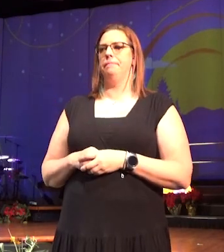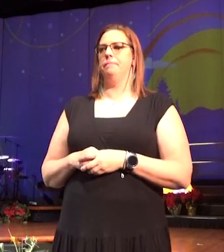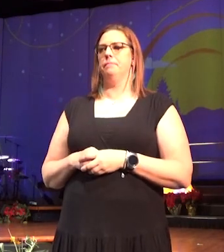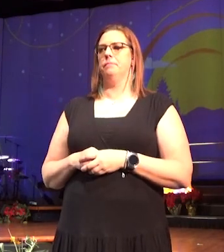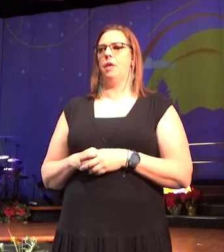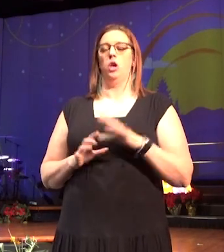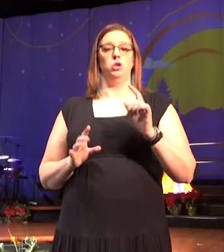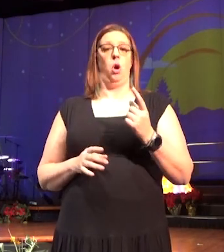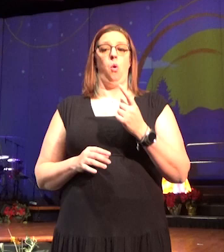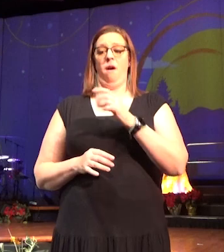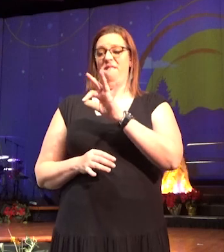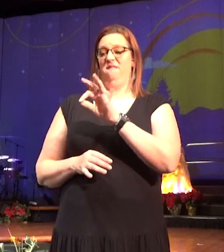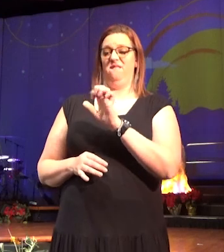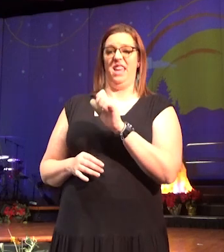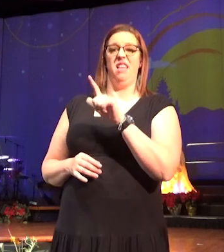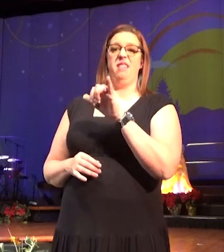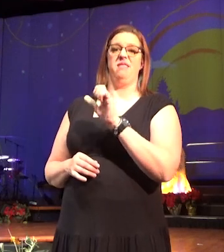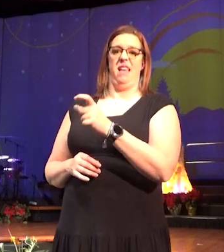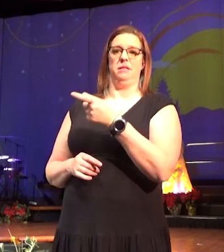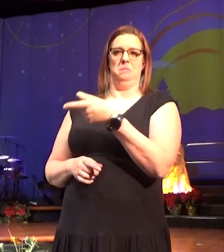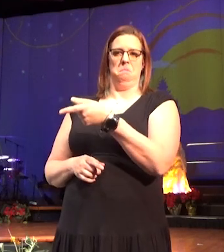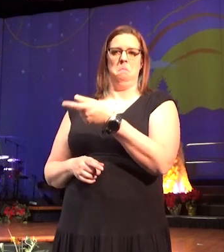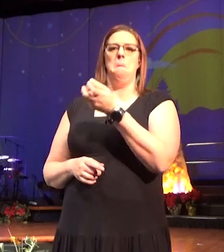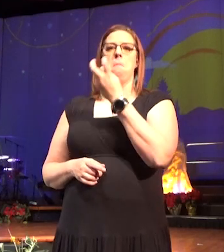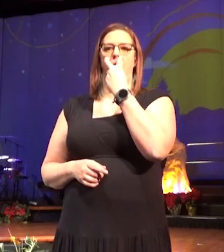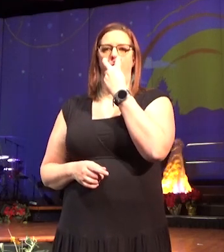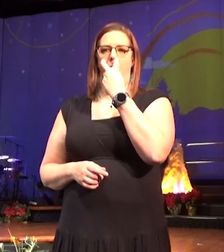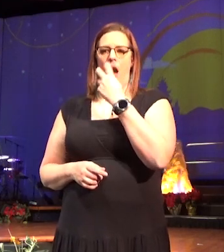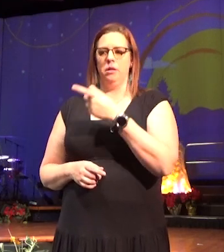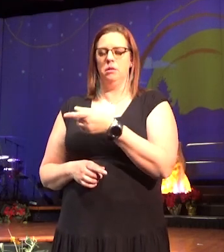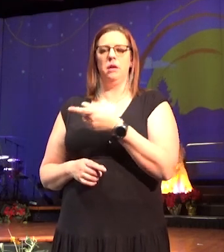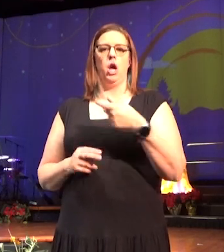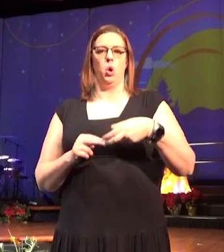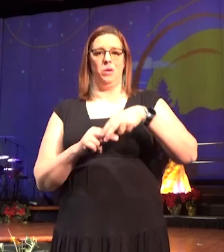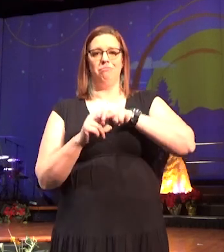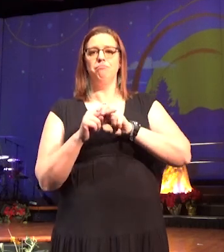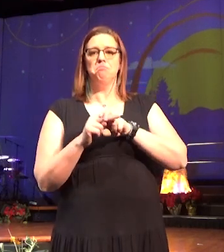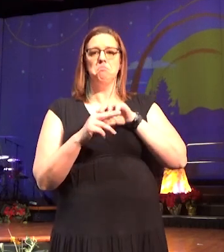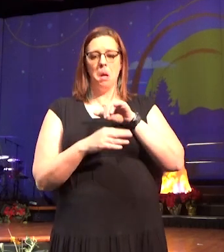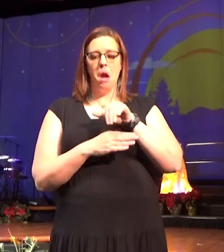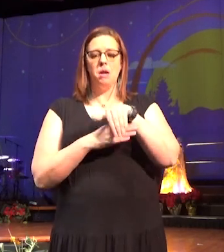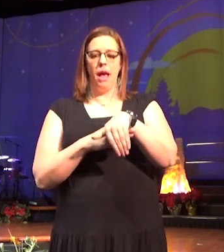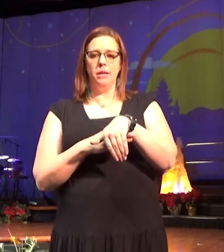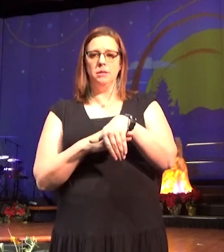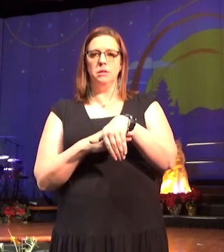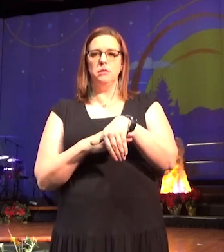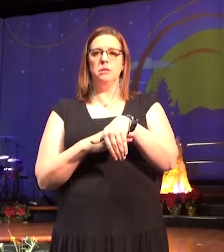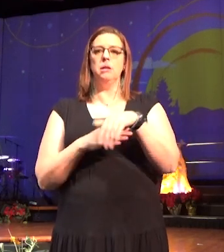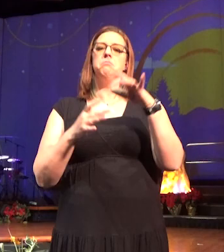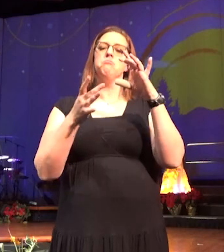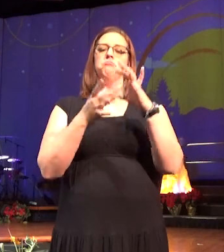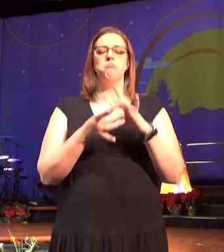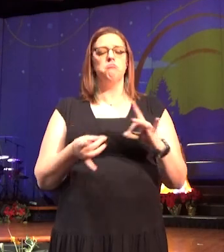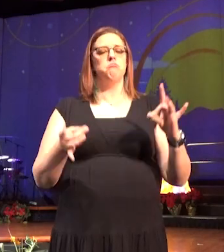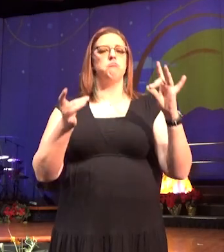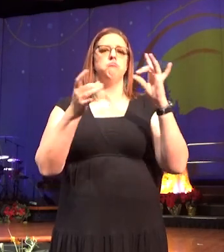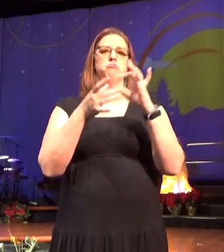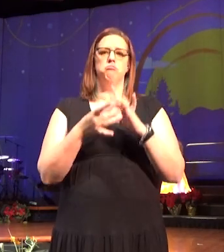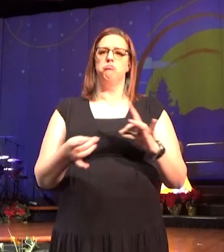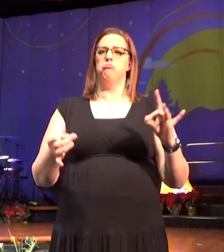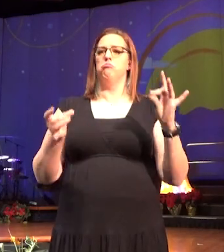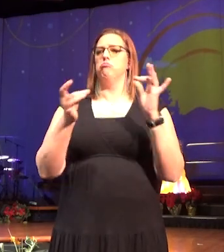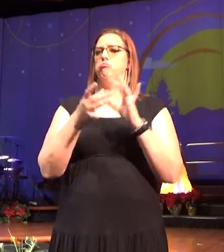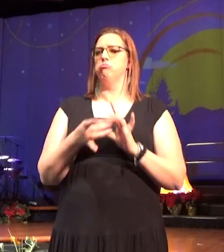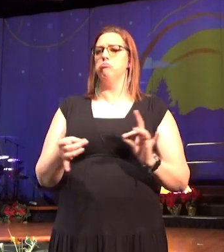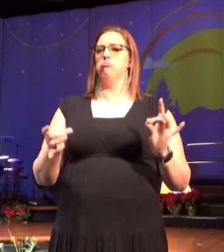And one was blind, Felix was blind, and he would sit at night and tell me stories.